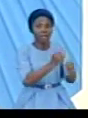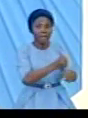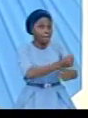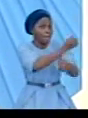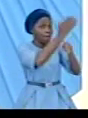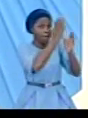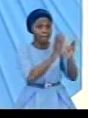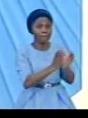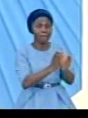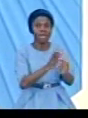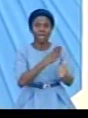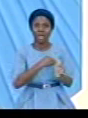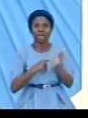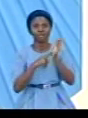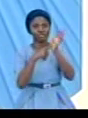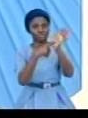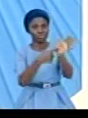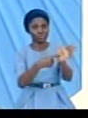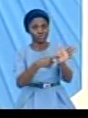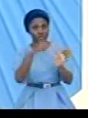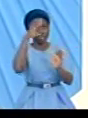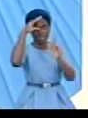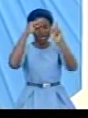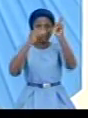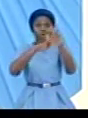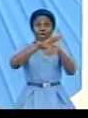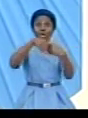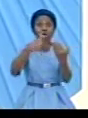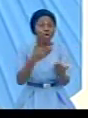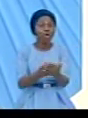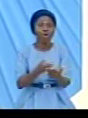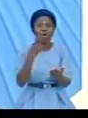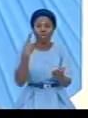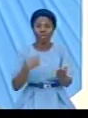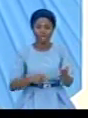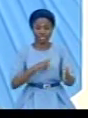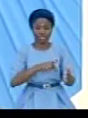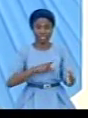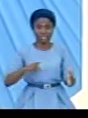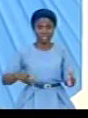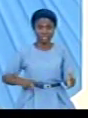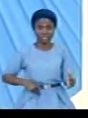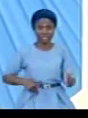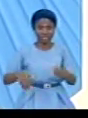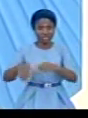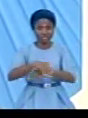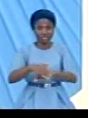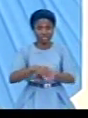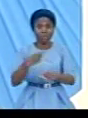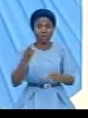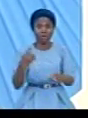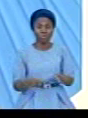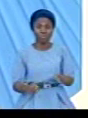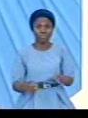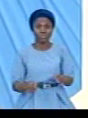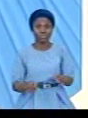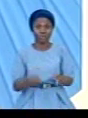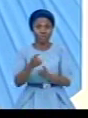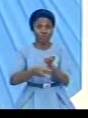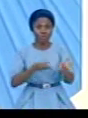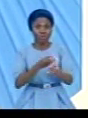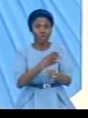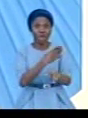him all the kingdoms of the world and the glory of them,